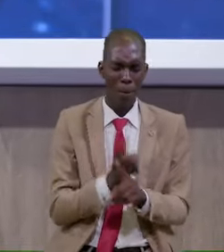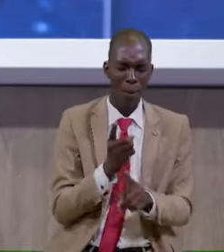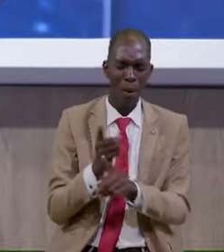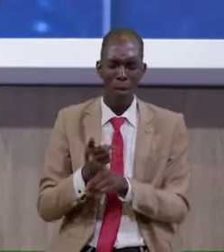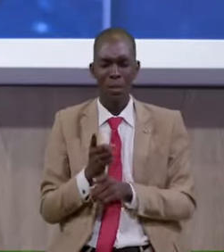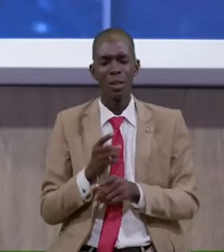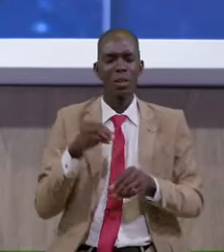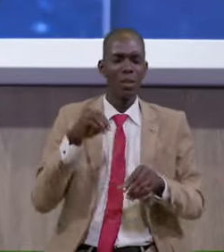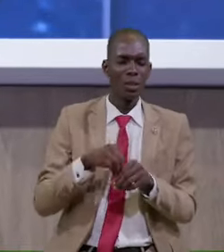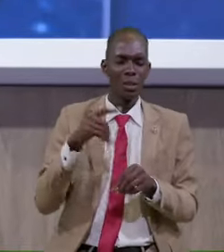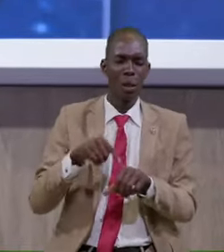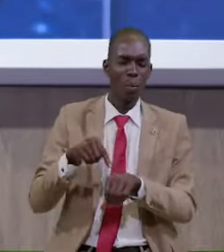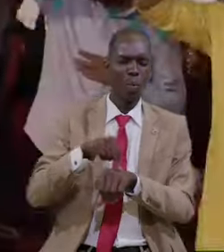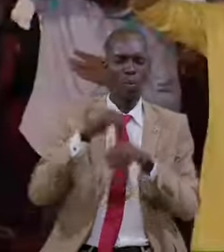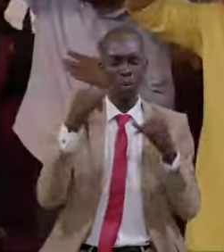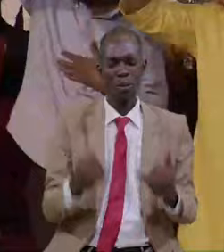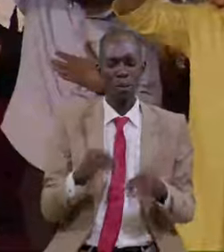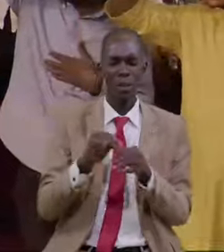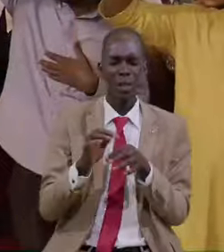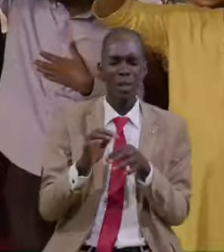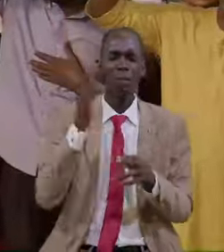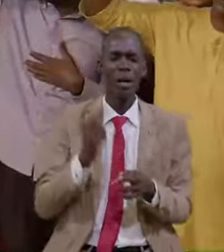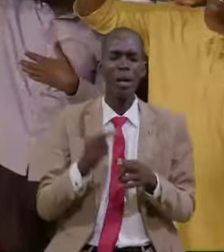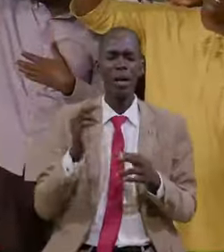right now in Jesus' name.